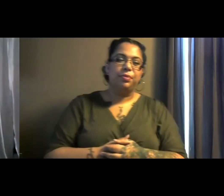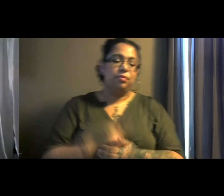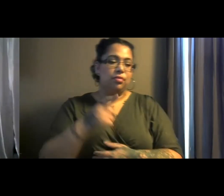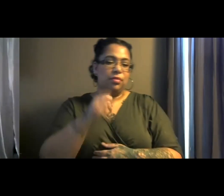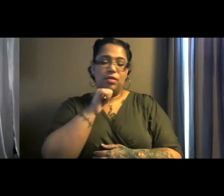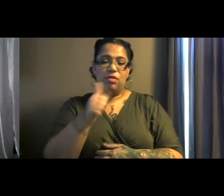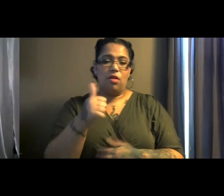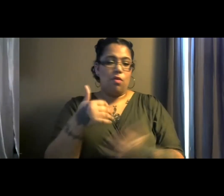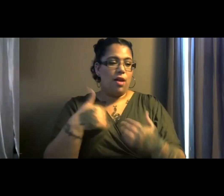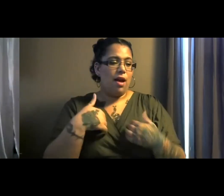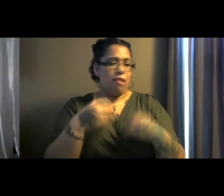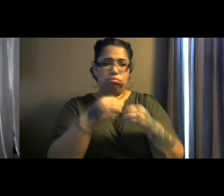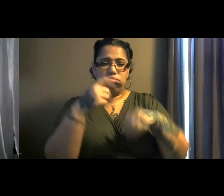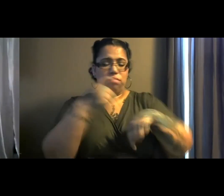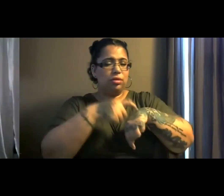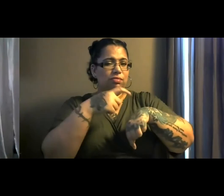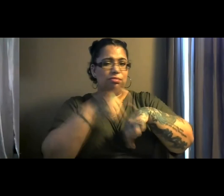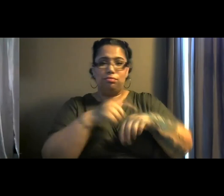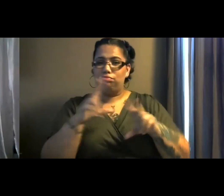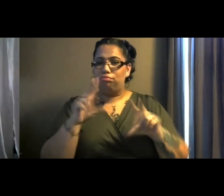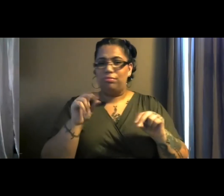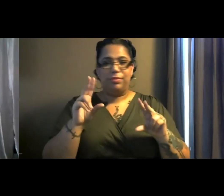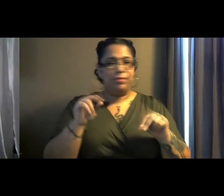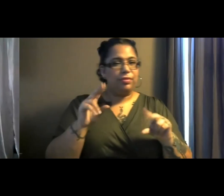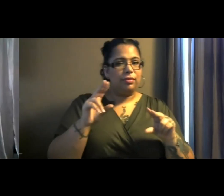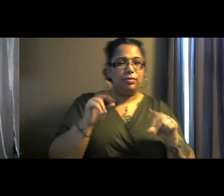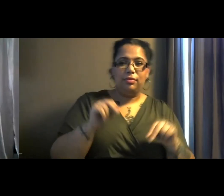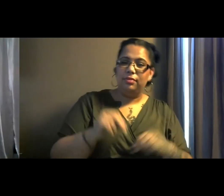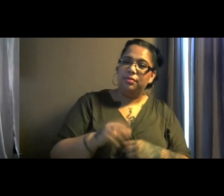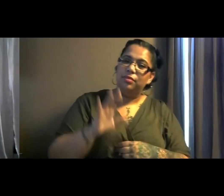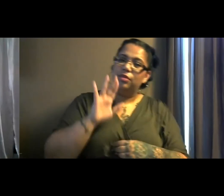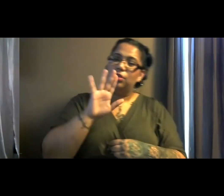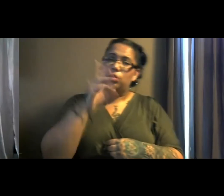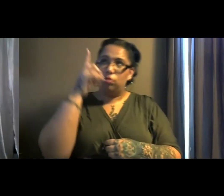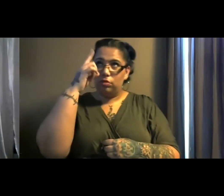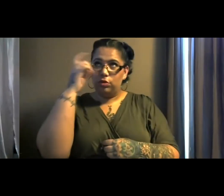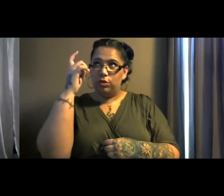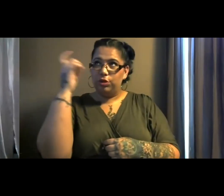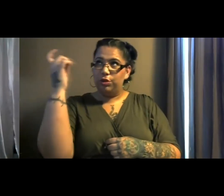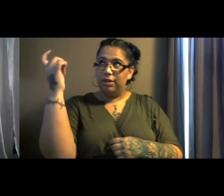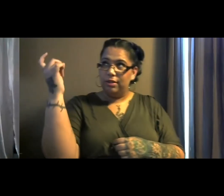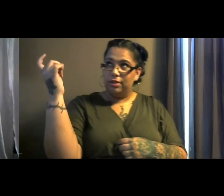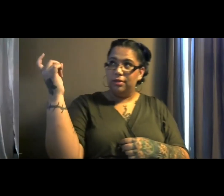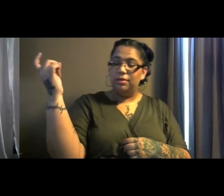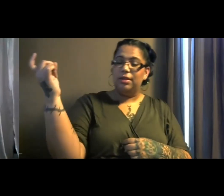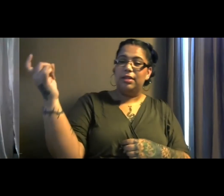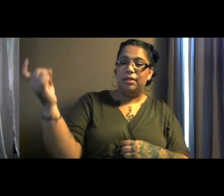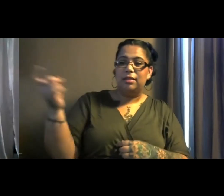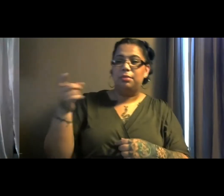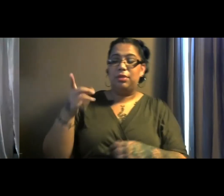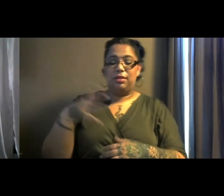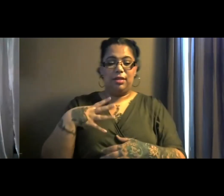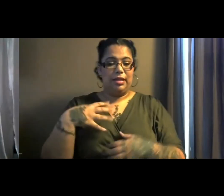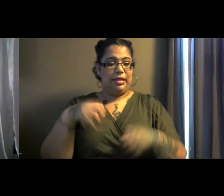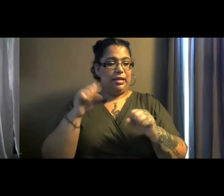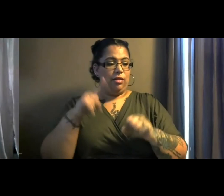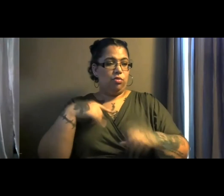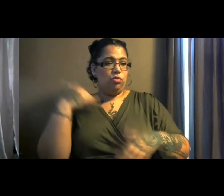Another minute to let your dreams take you to the